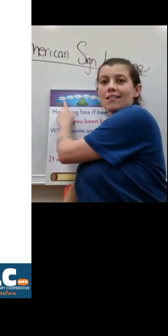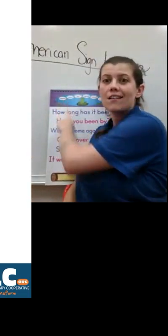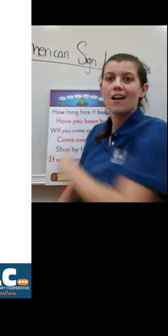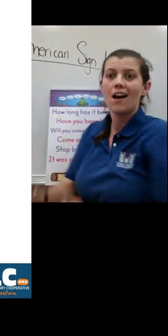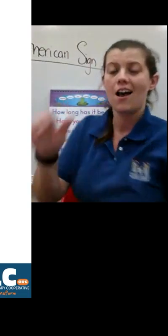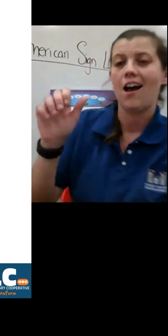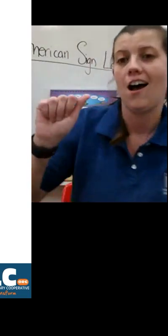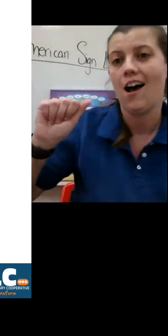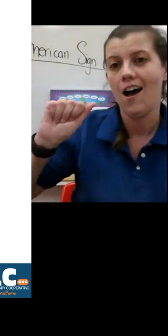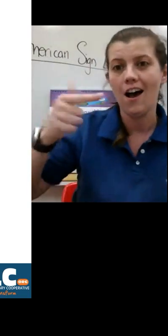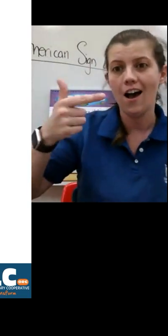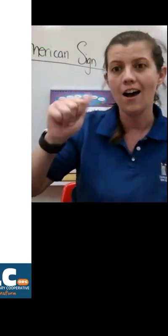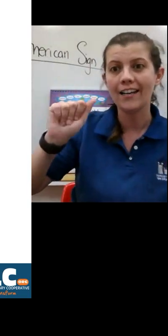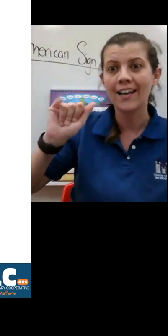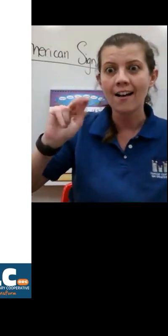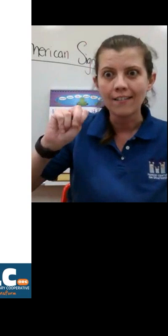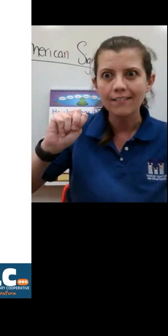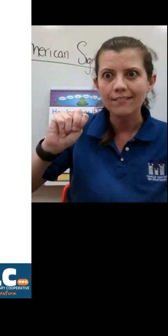It says,